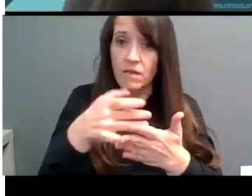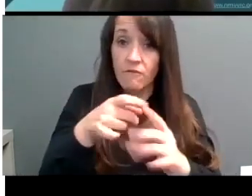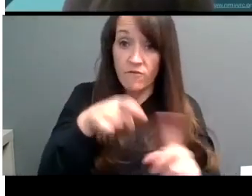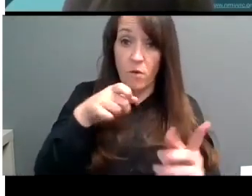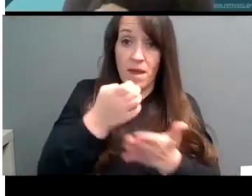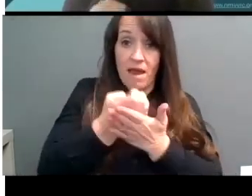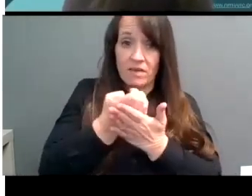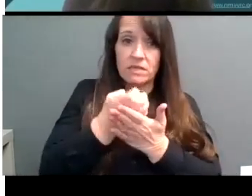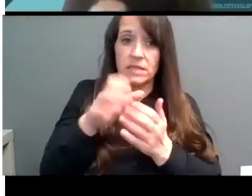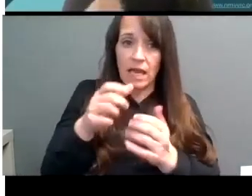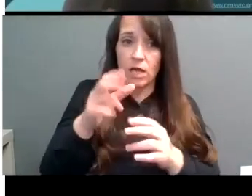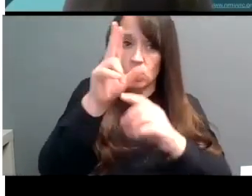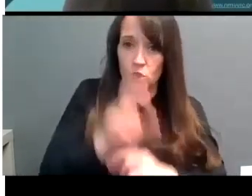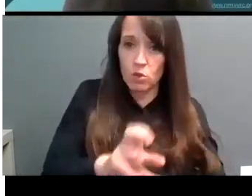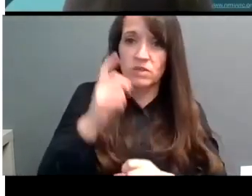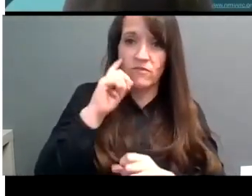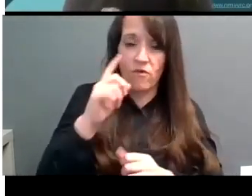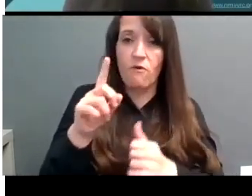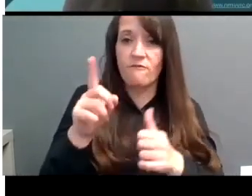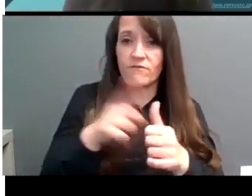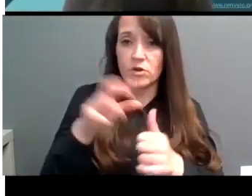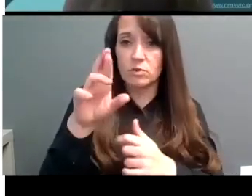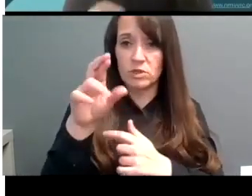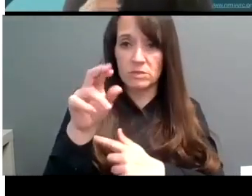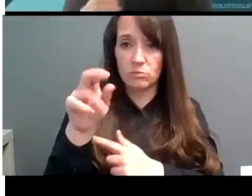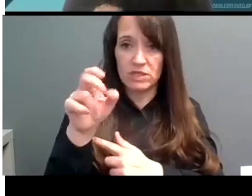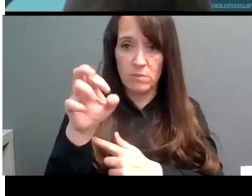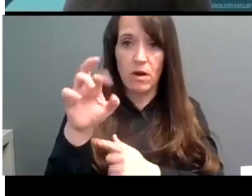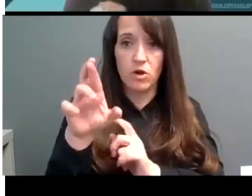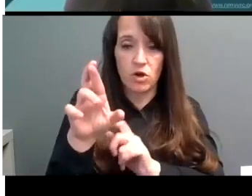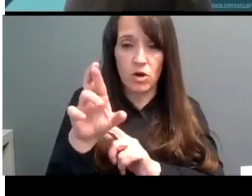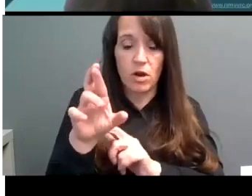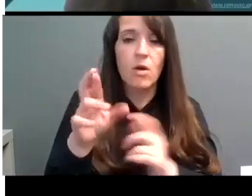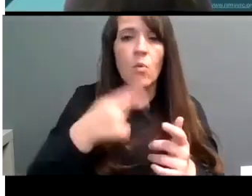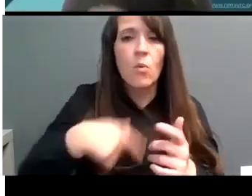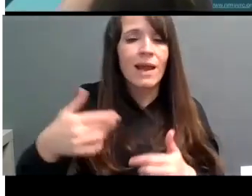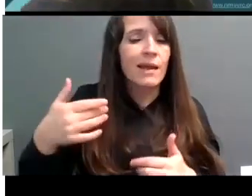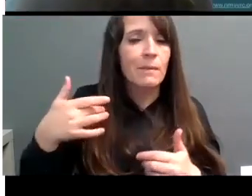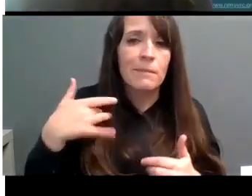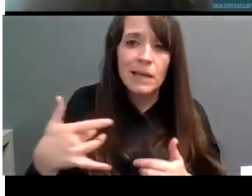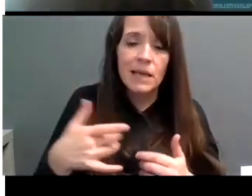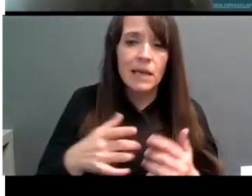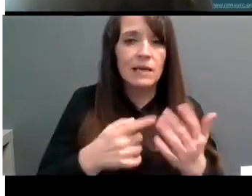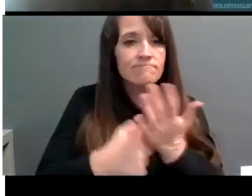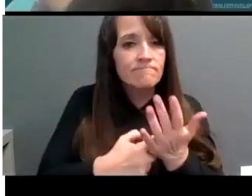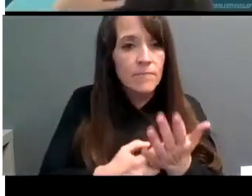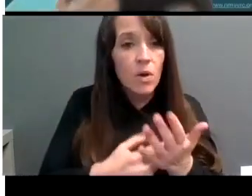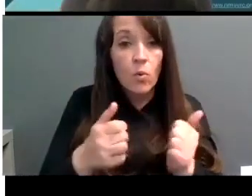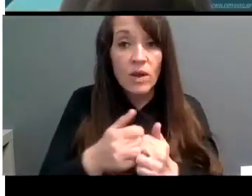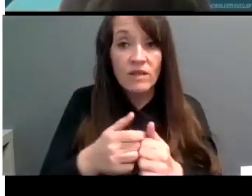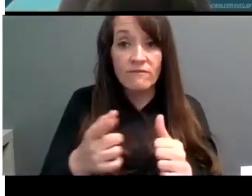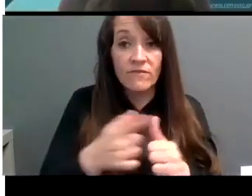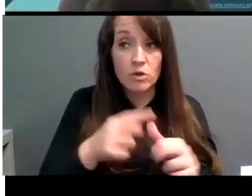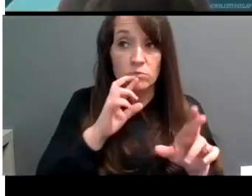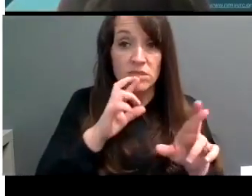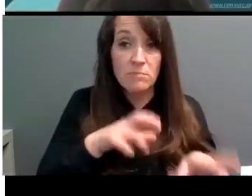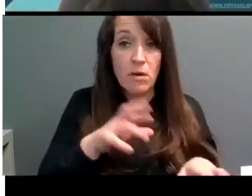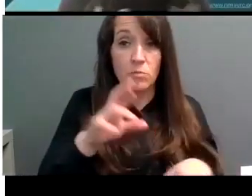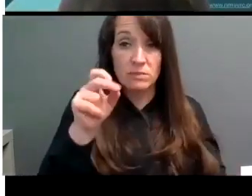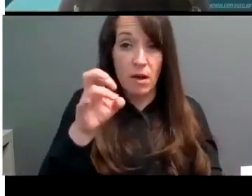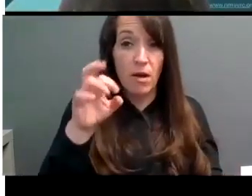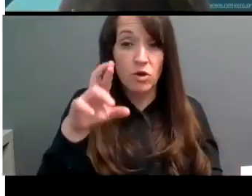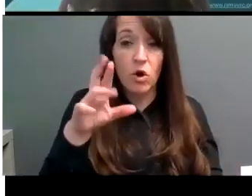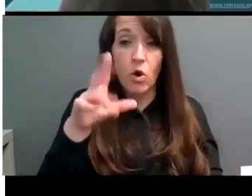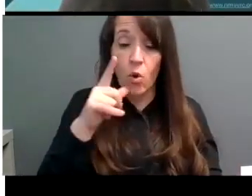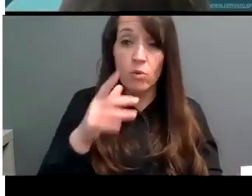is, though, so often we talk to first responders who seek out treatment and then they either aren't happy with treatment or